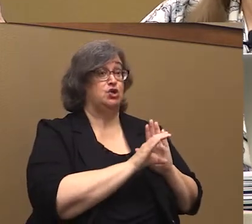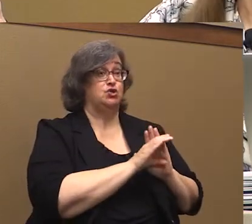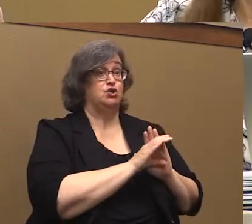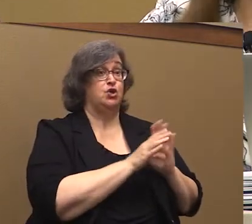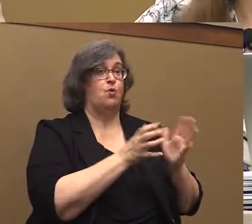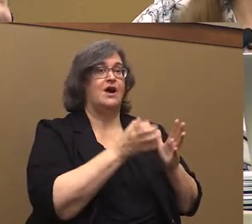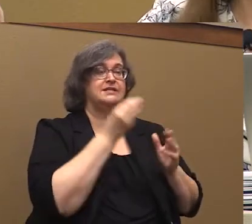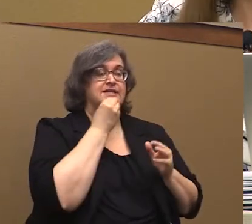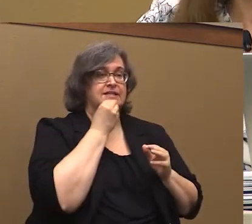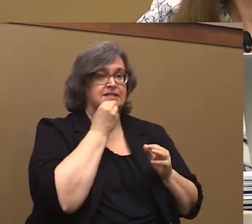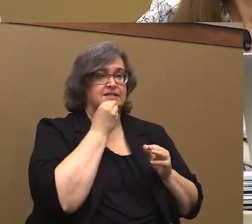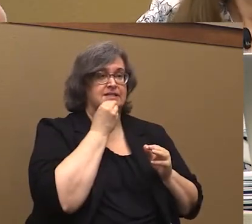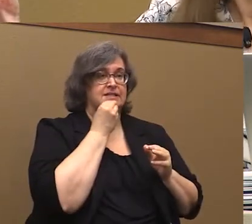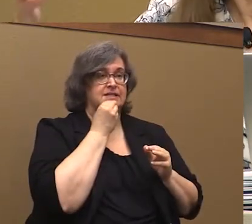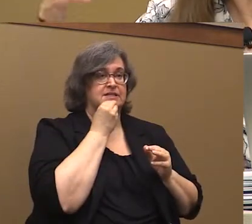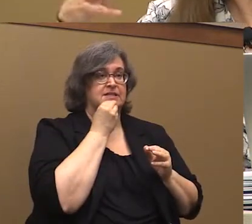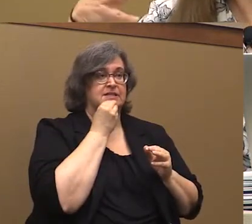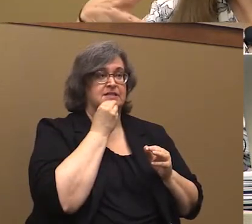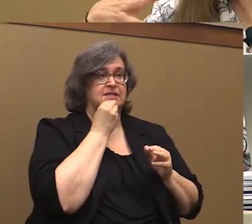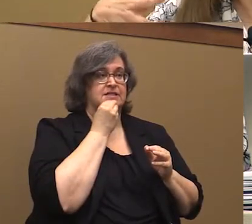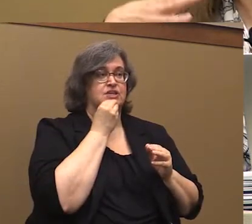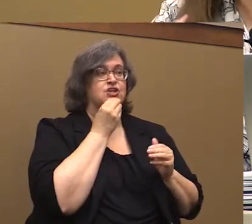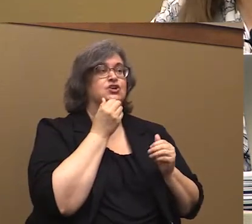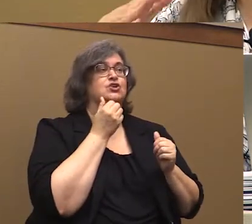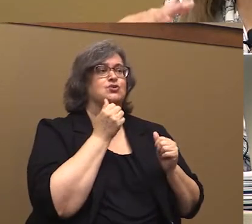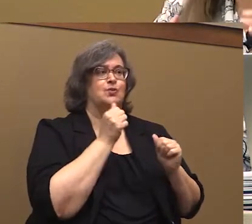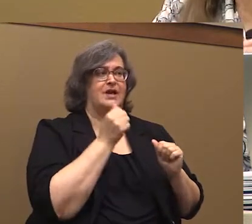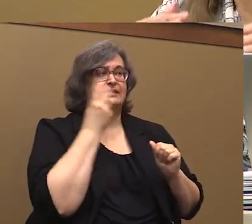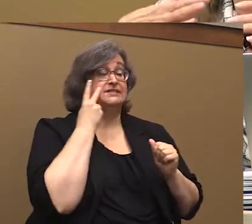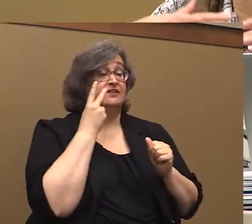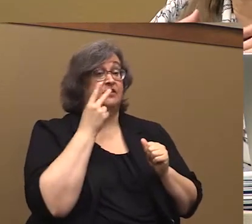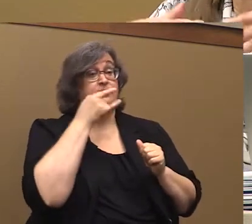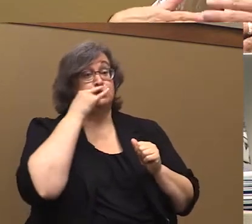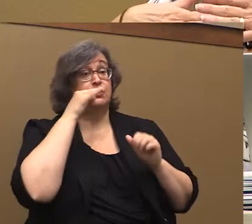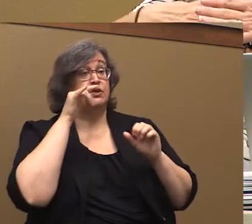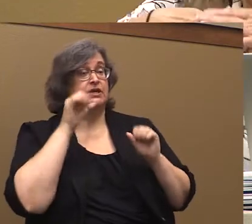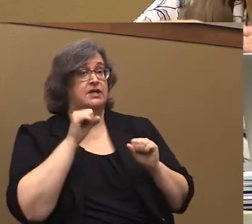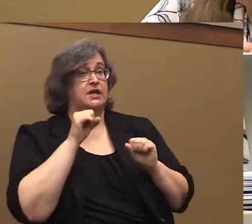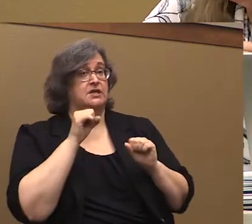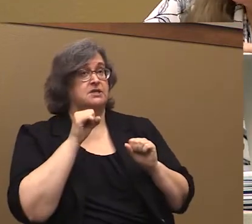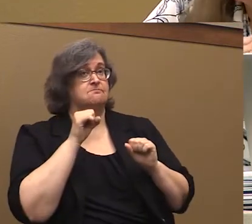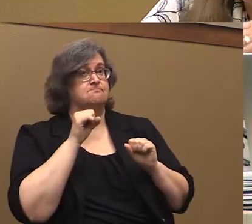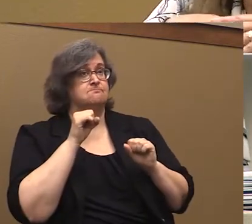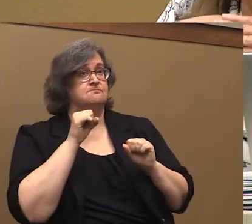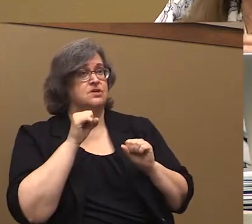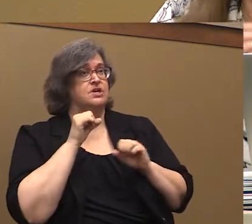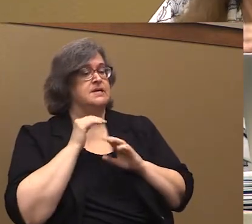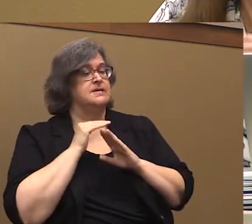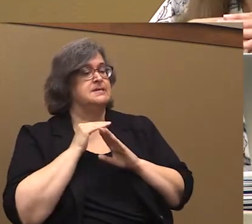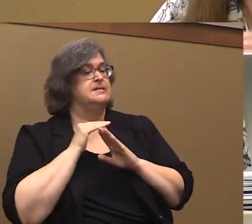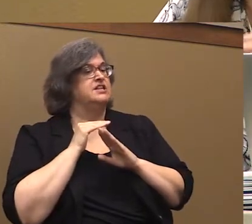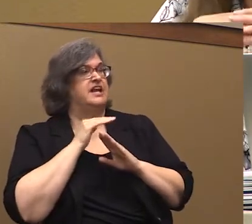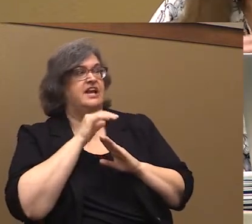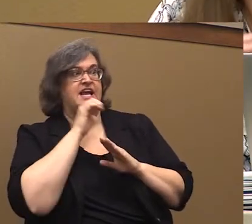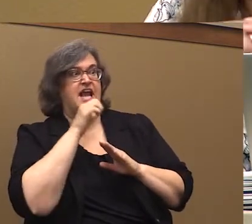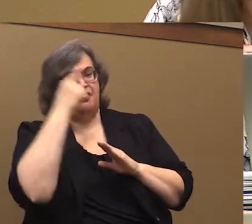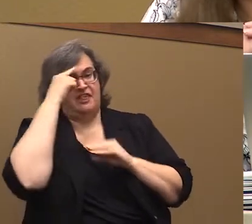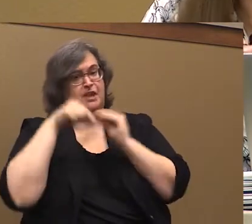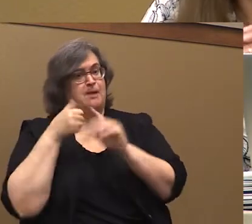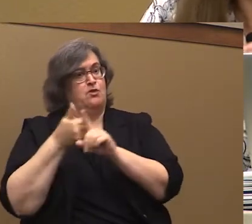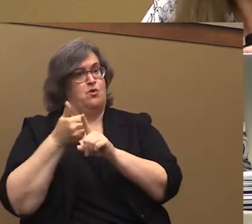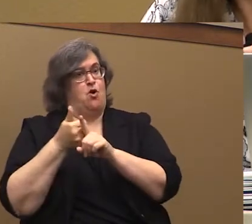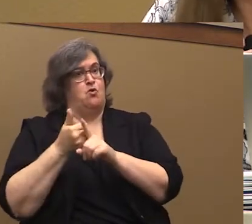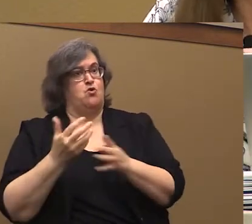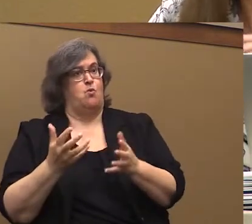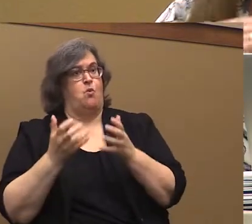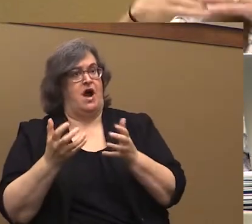character want to eat? And it's trying to see if the child can inhibit their own wants and needs